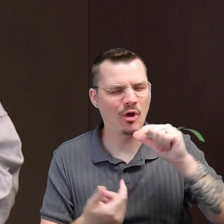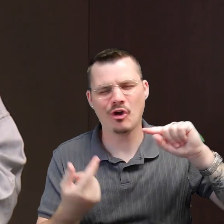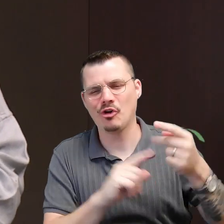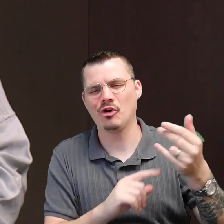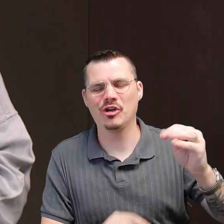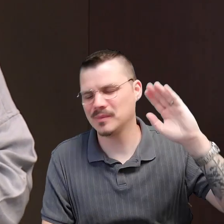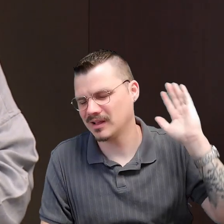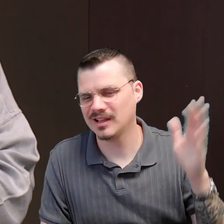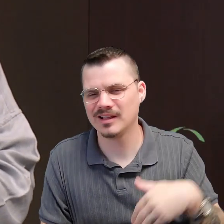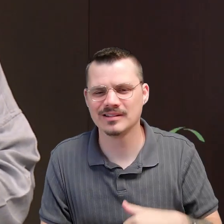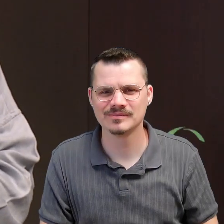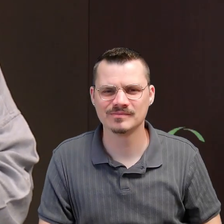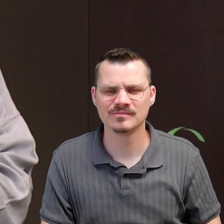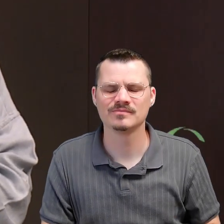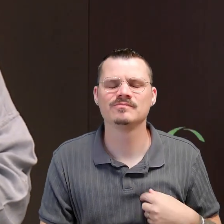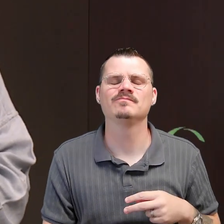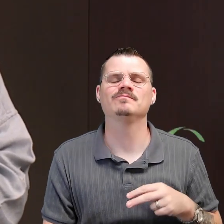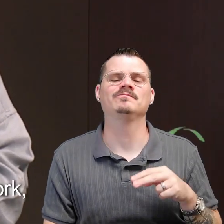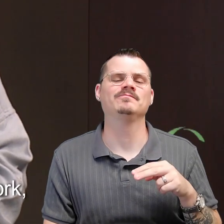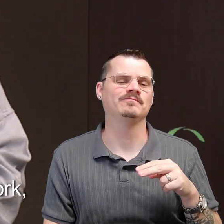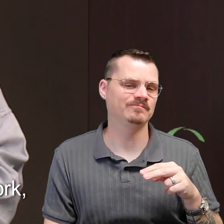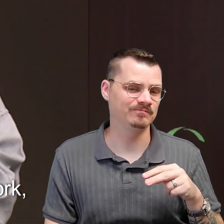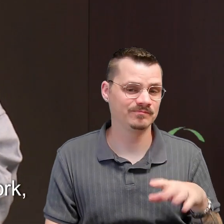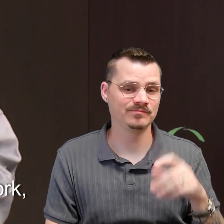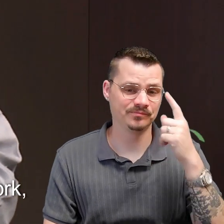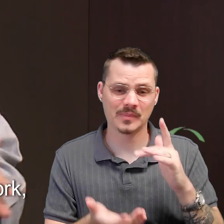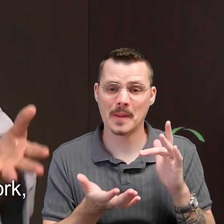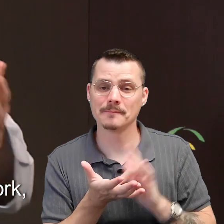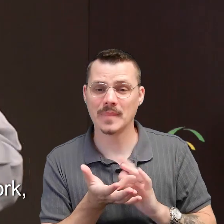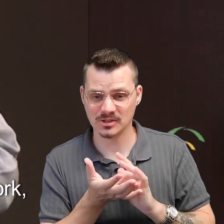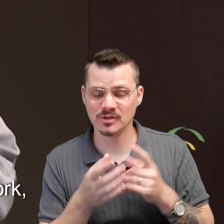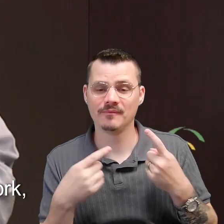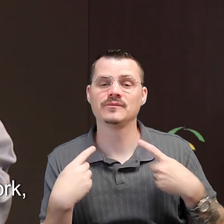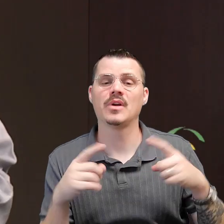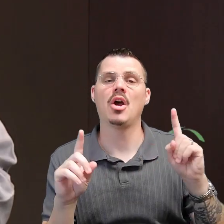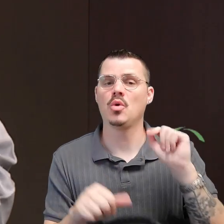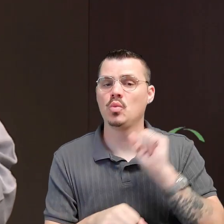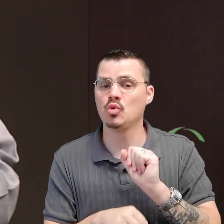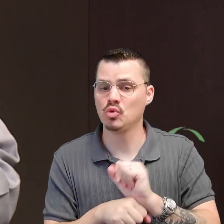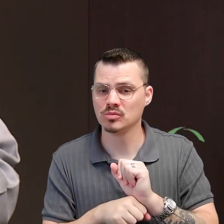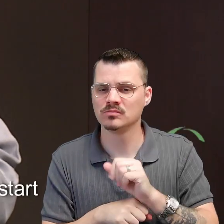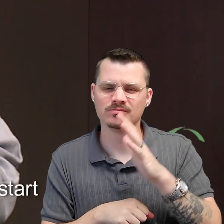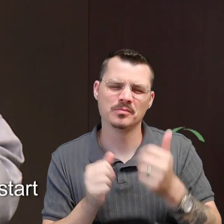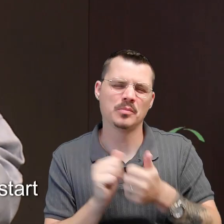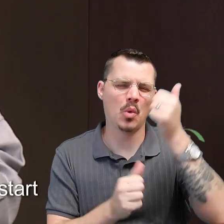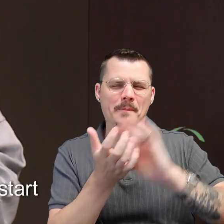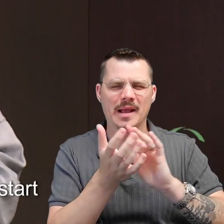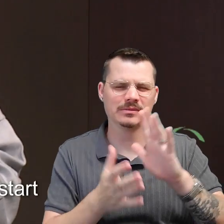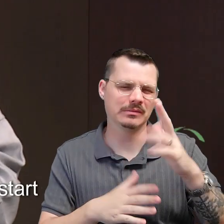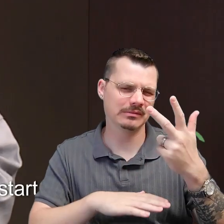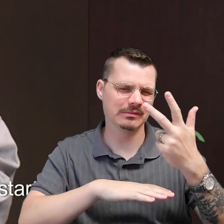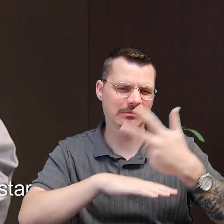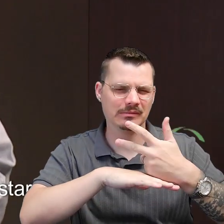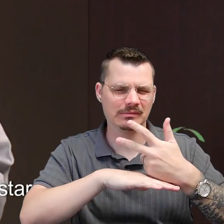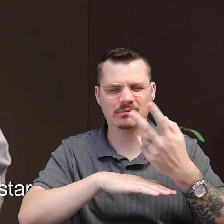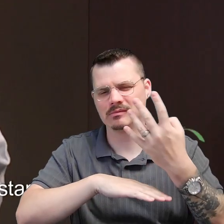him at all. Okay. Well, after the medicine started to work, and it takes most medicines 3 or